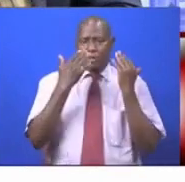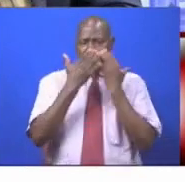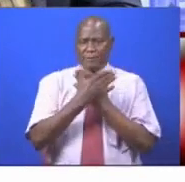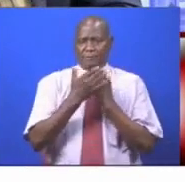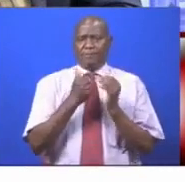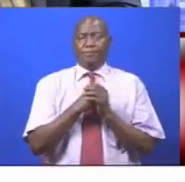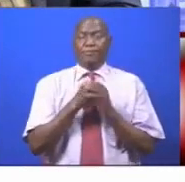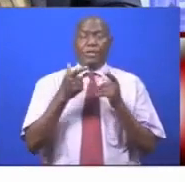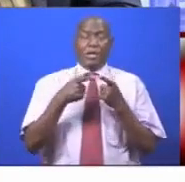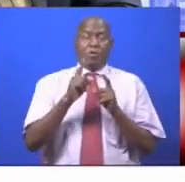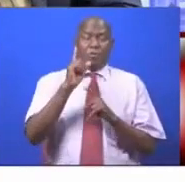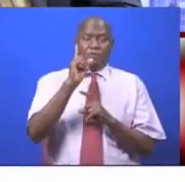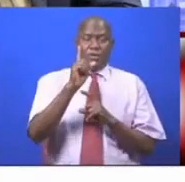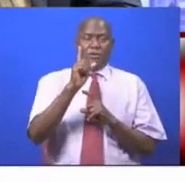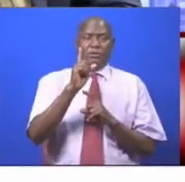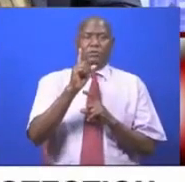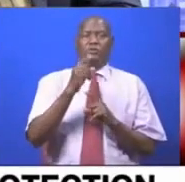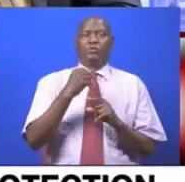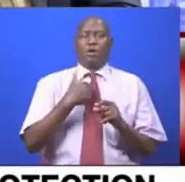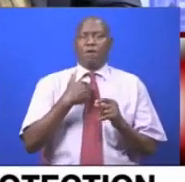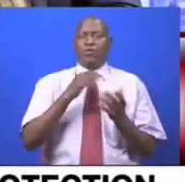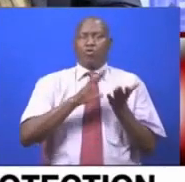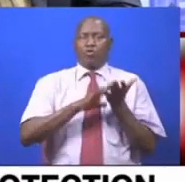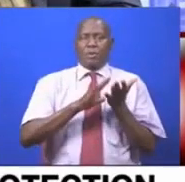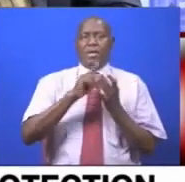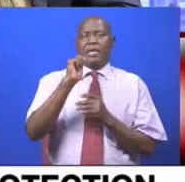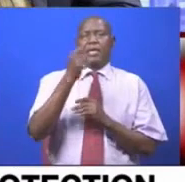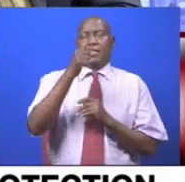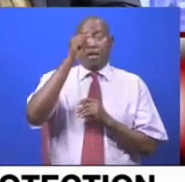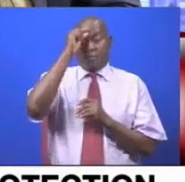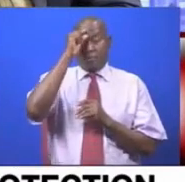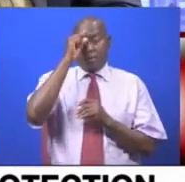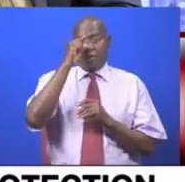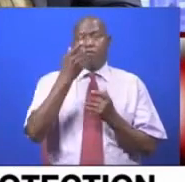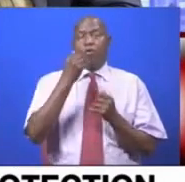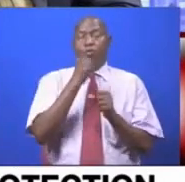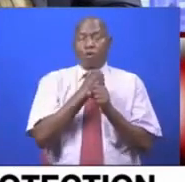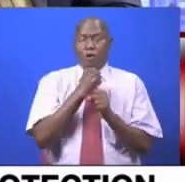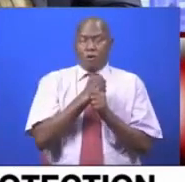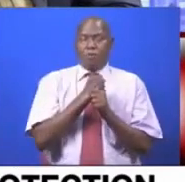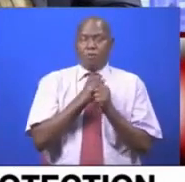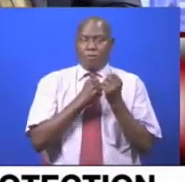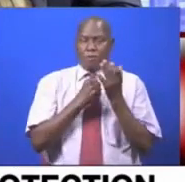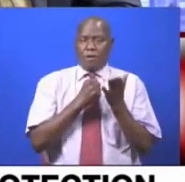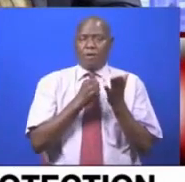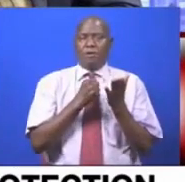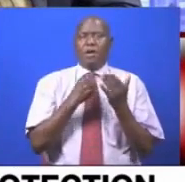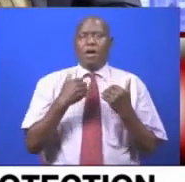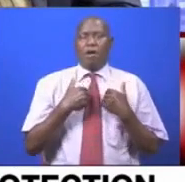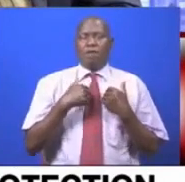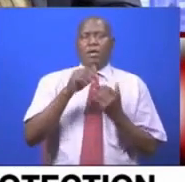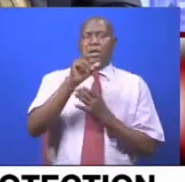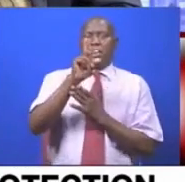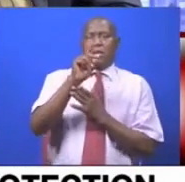first to commend the Kenyan government for the efforts it took for them to have a